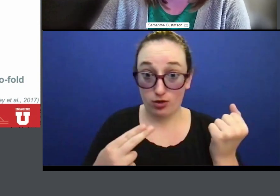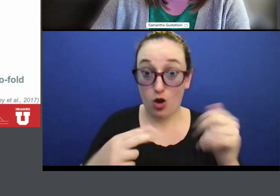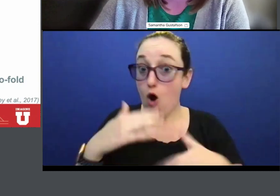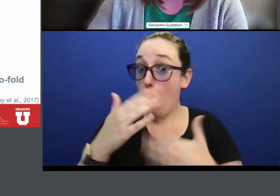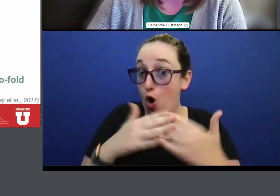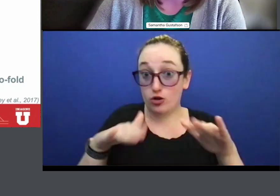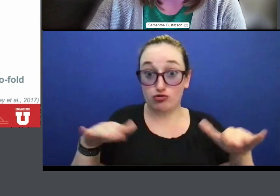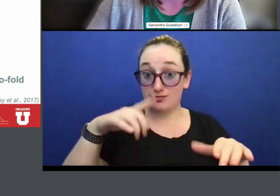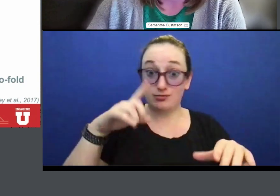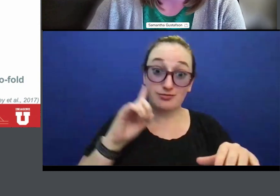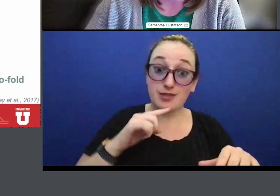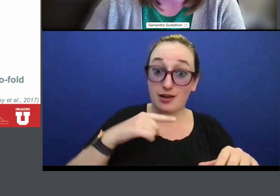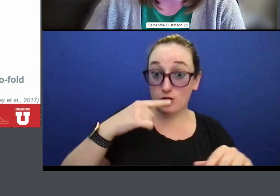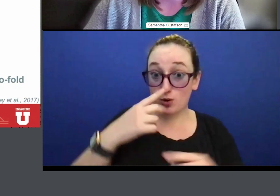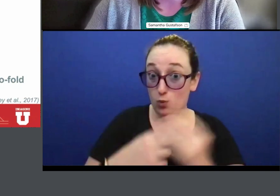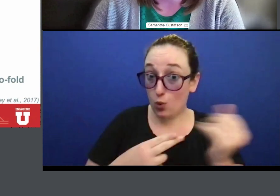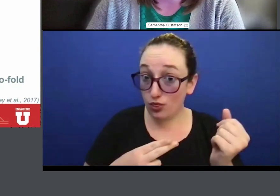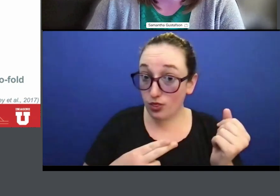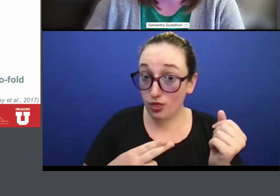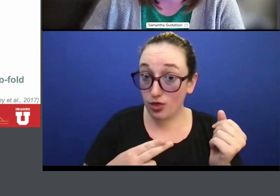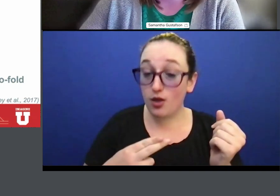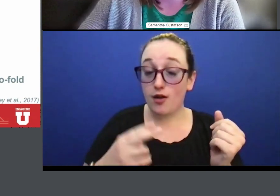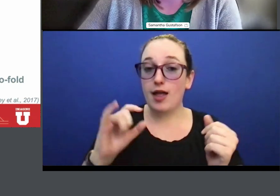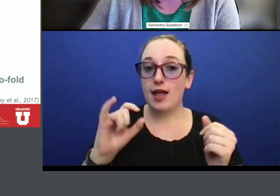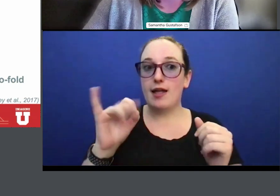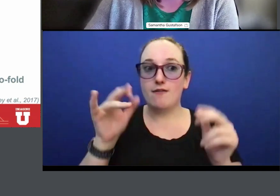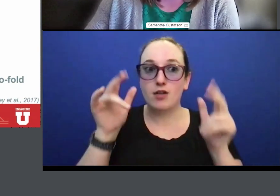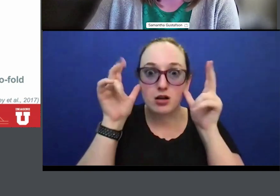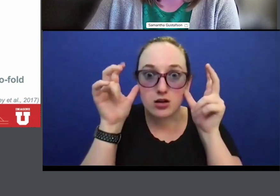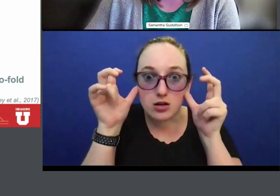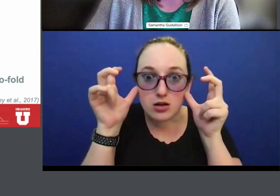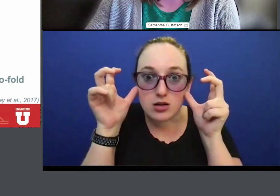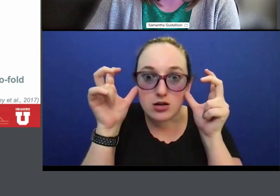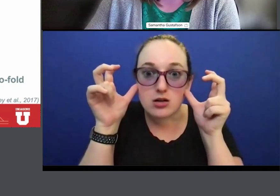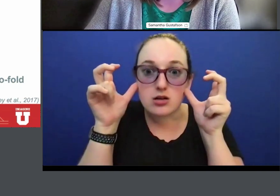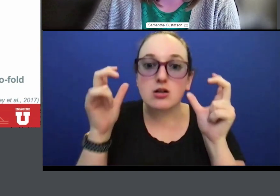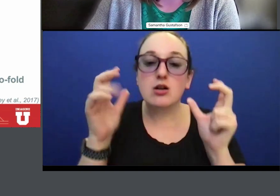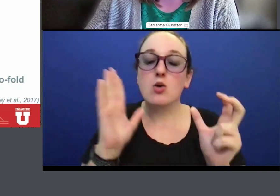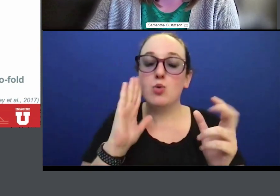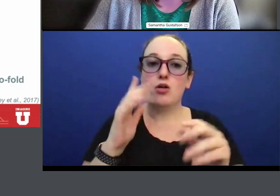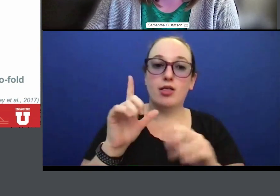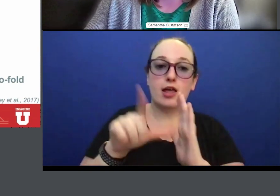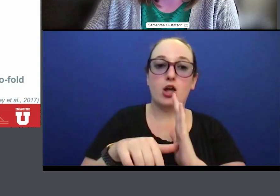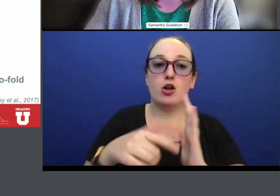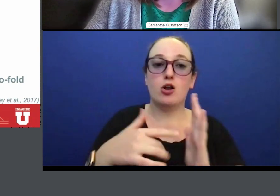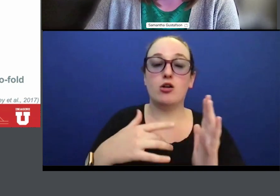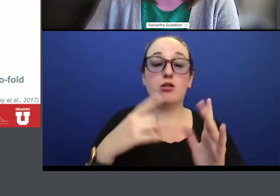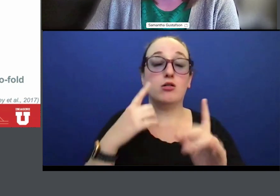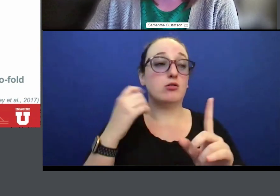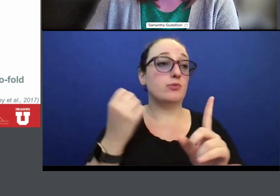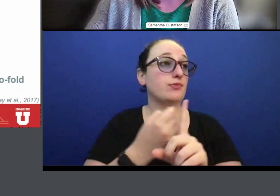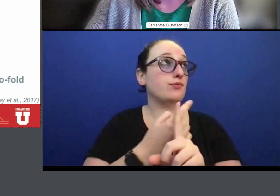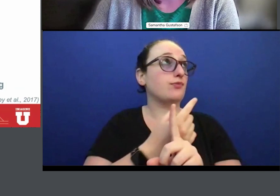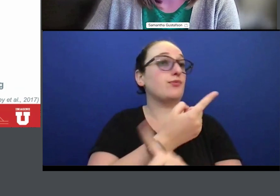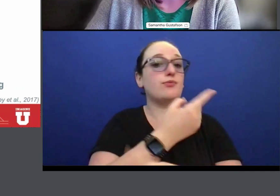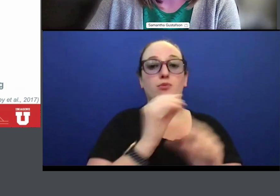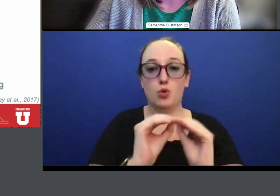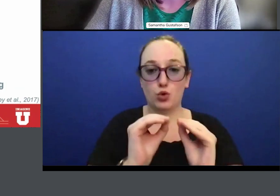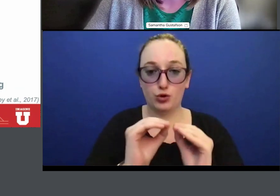children um, show increased attention lapses after these sustained listening periods.